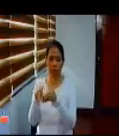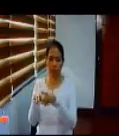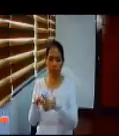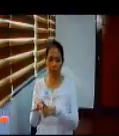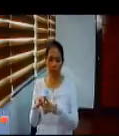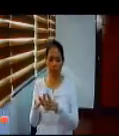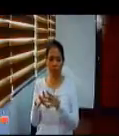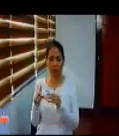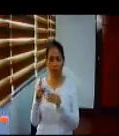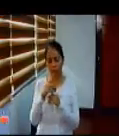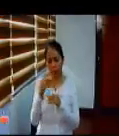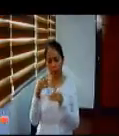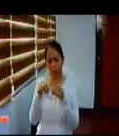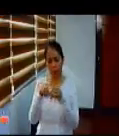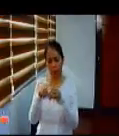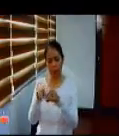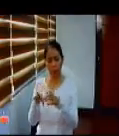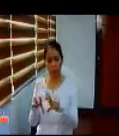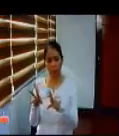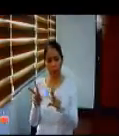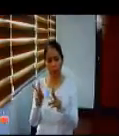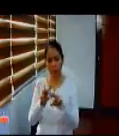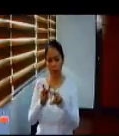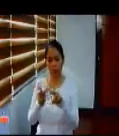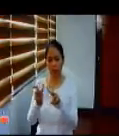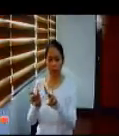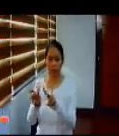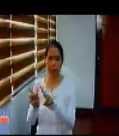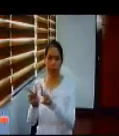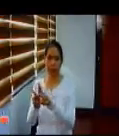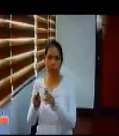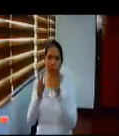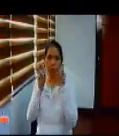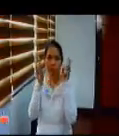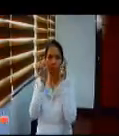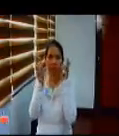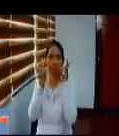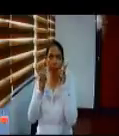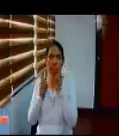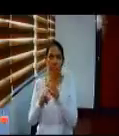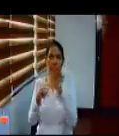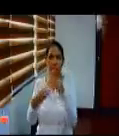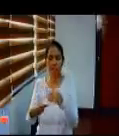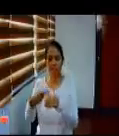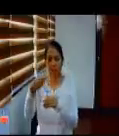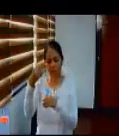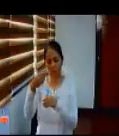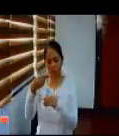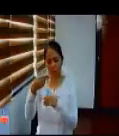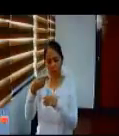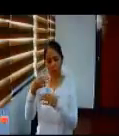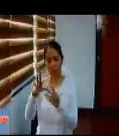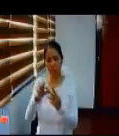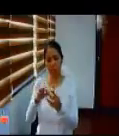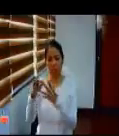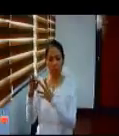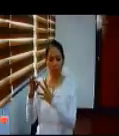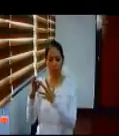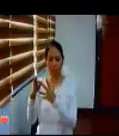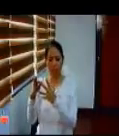the losses from various vegetables and fruits would even be higher, Your Honor, particularly for succulents.